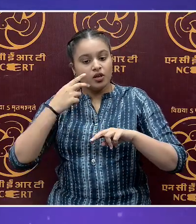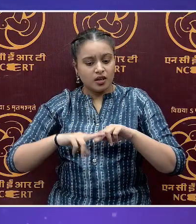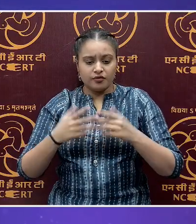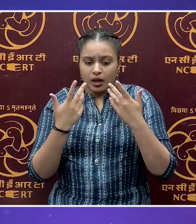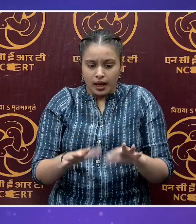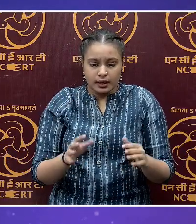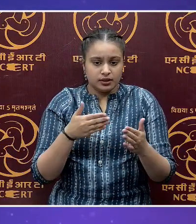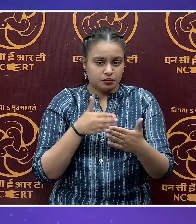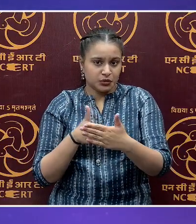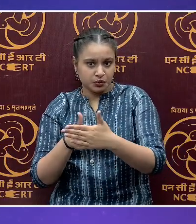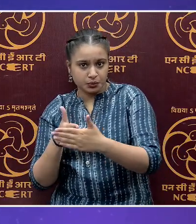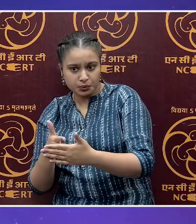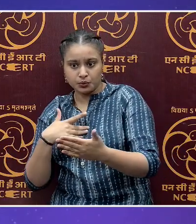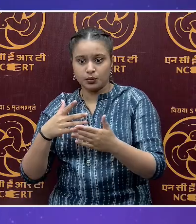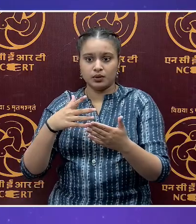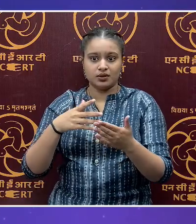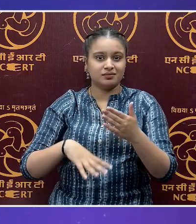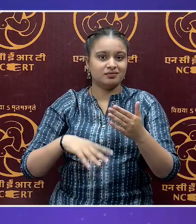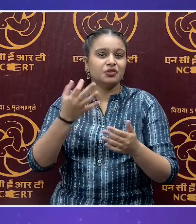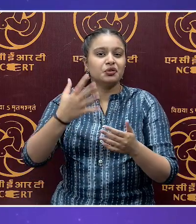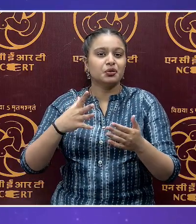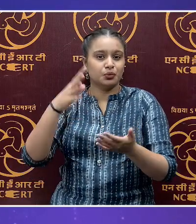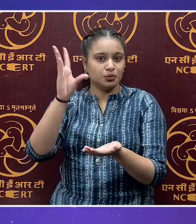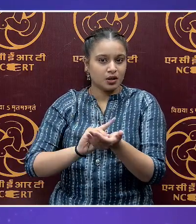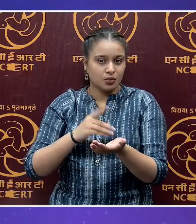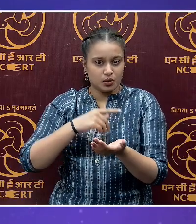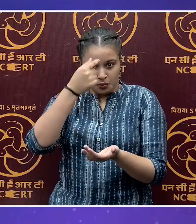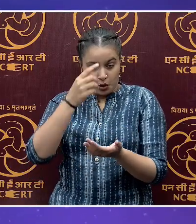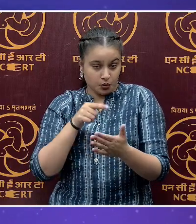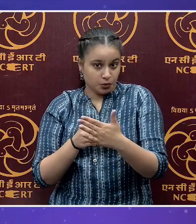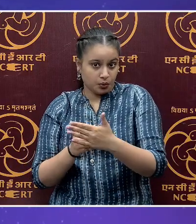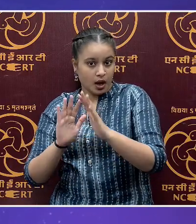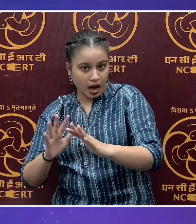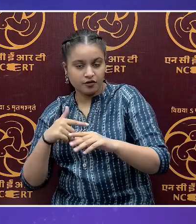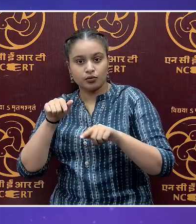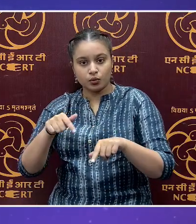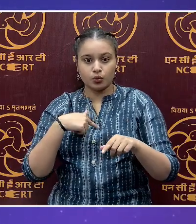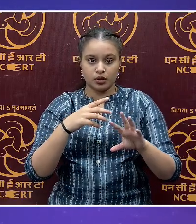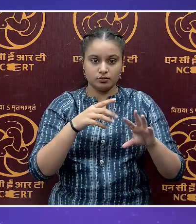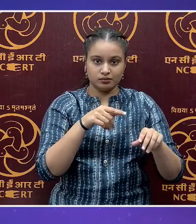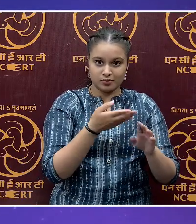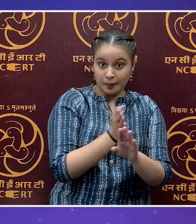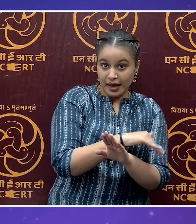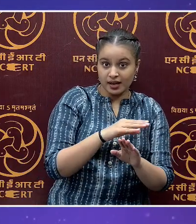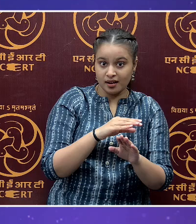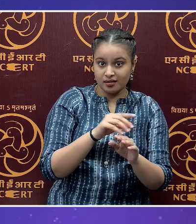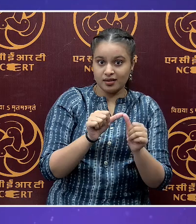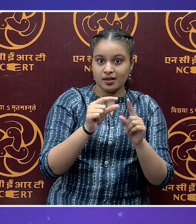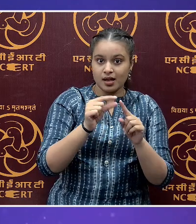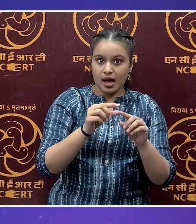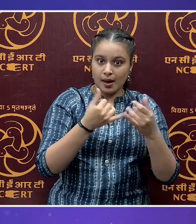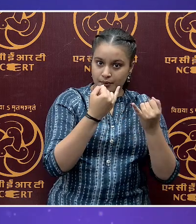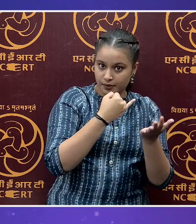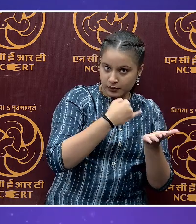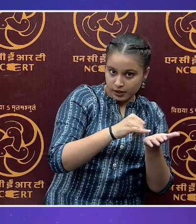kind of challenge to update your new application, so what you will do, you can uninstall the old application and go to the Play